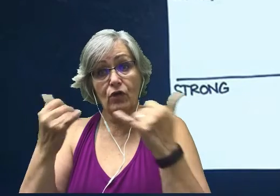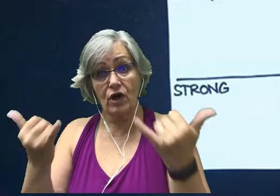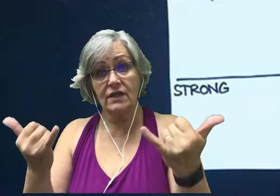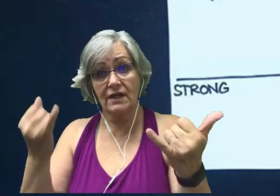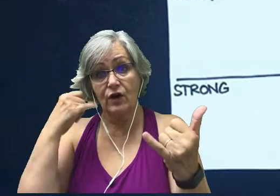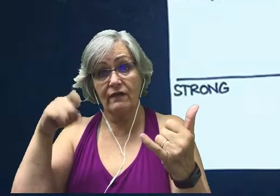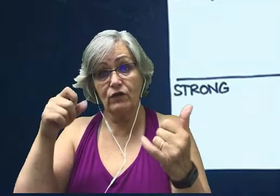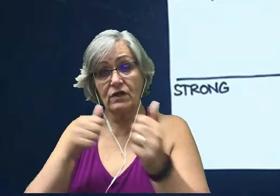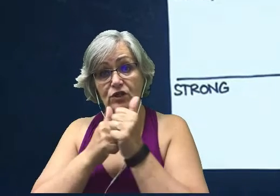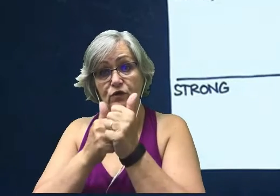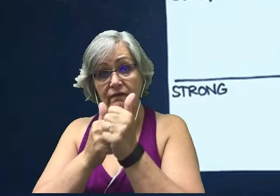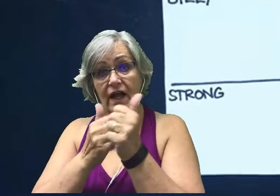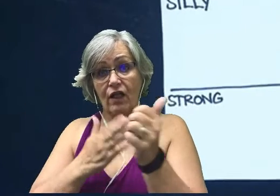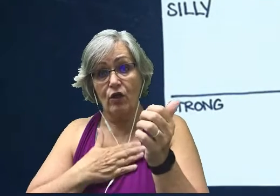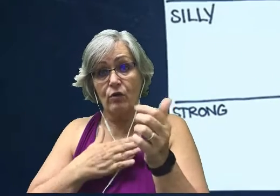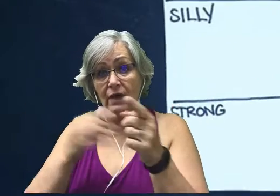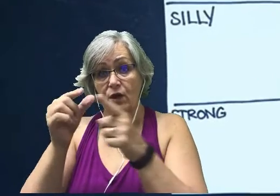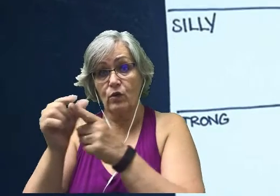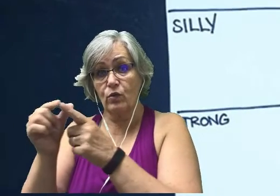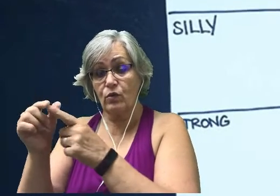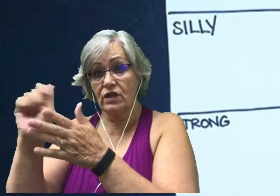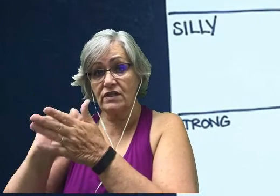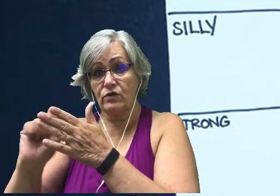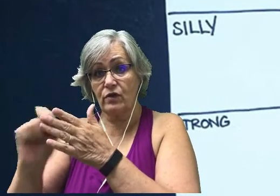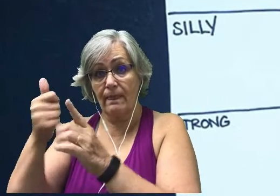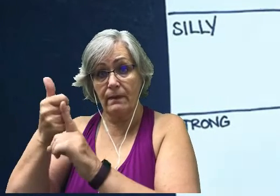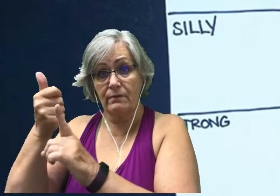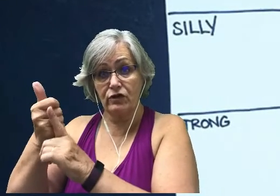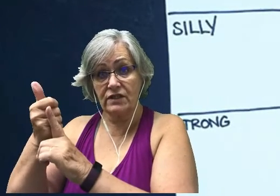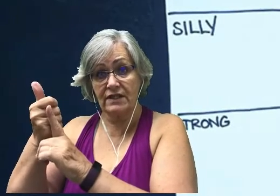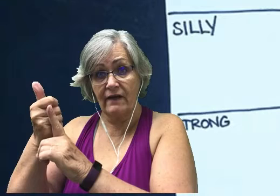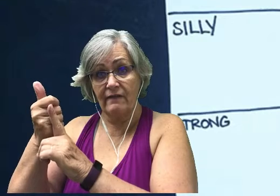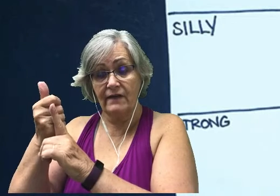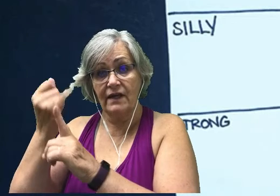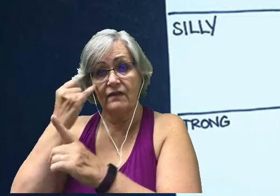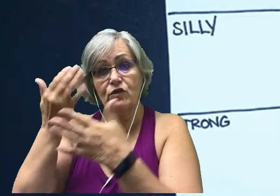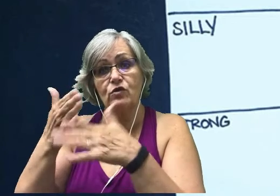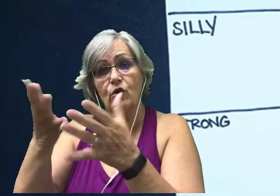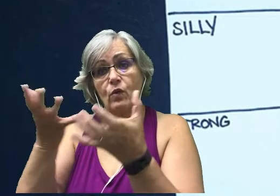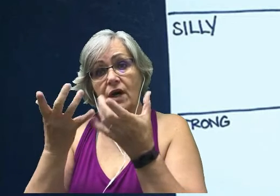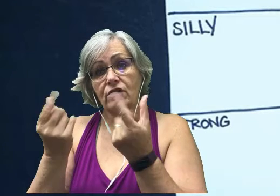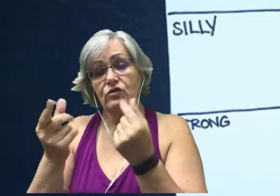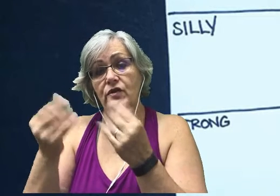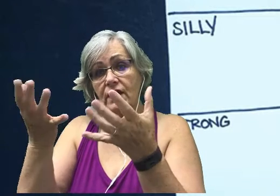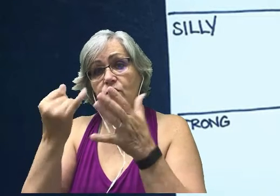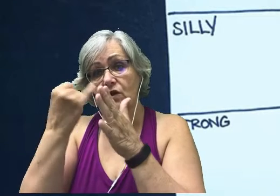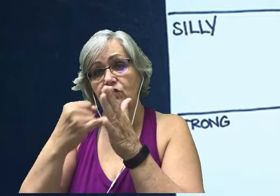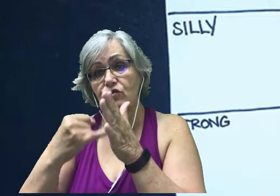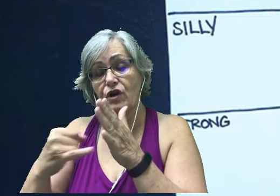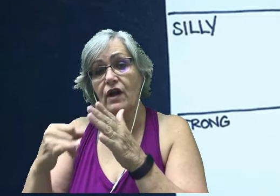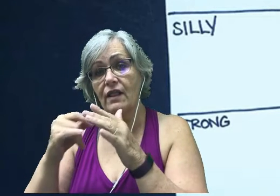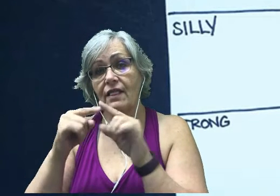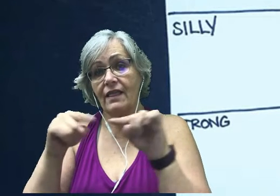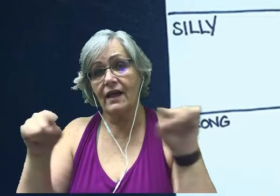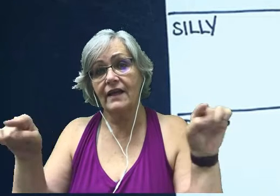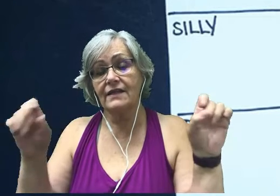You can pause the video right now if you need to follow along with these words and you want to write them on your own paper. But if you don't and you want to